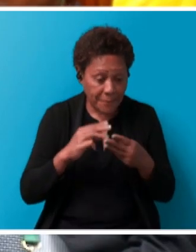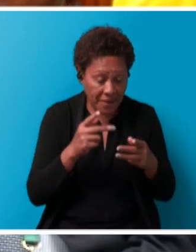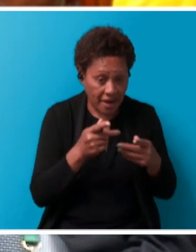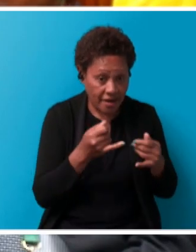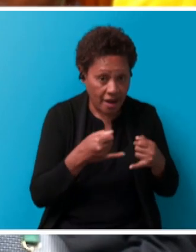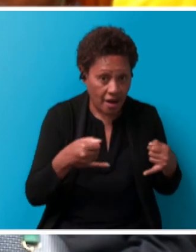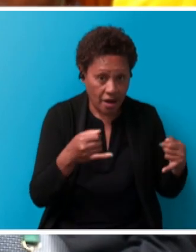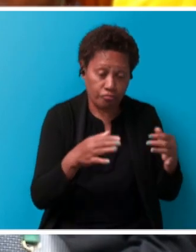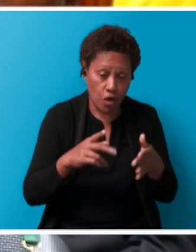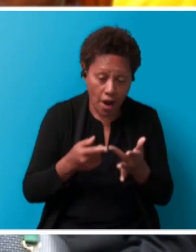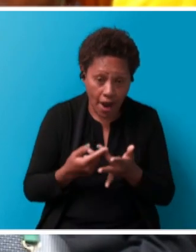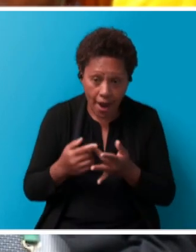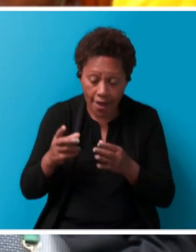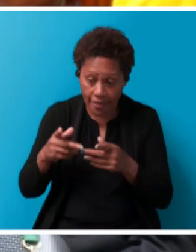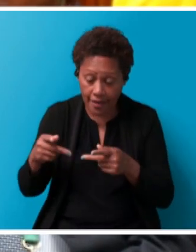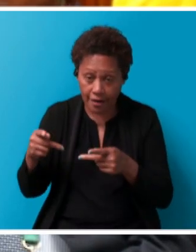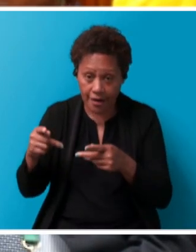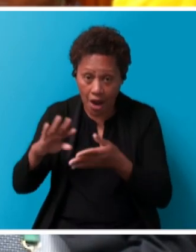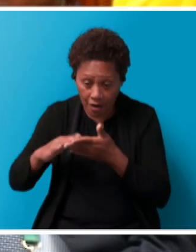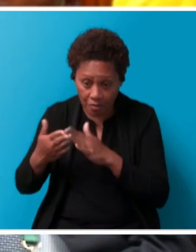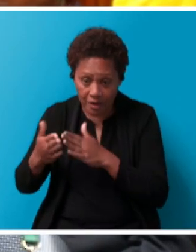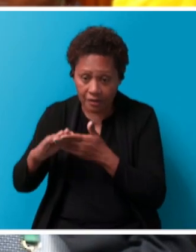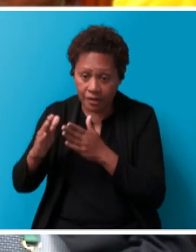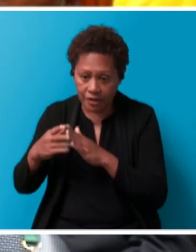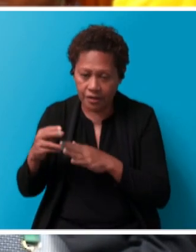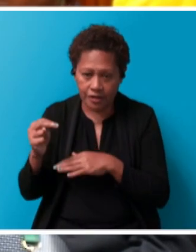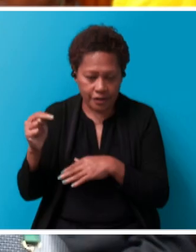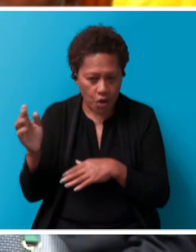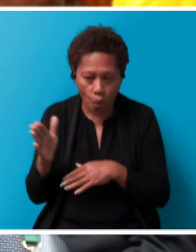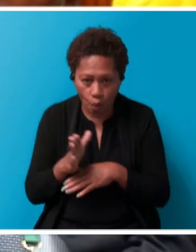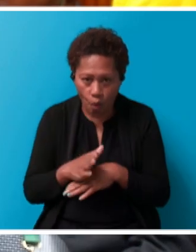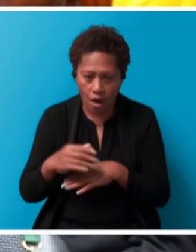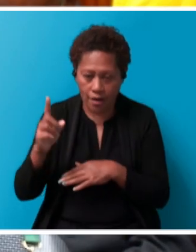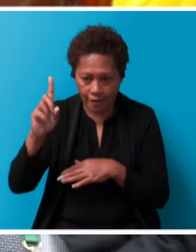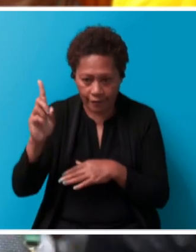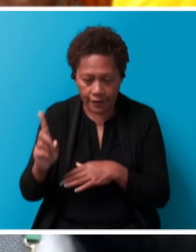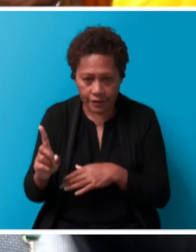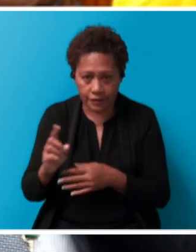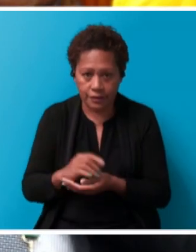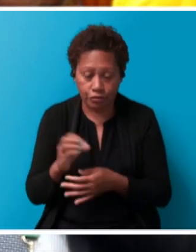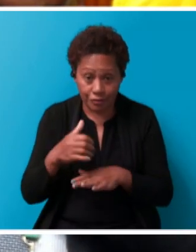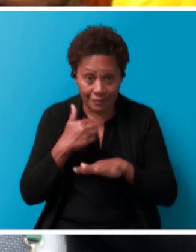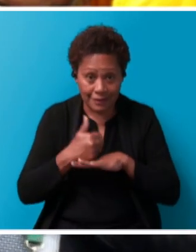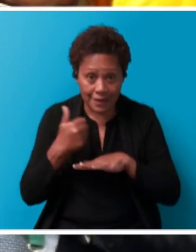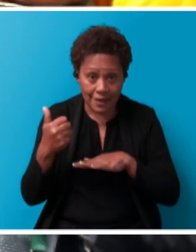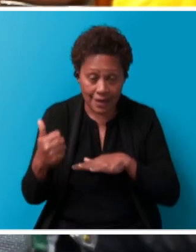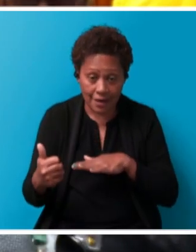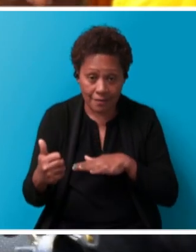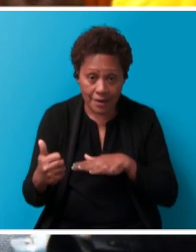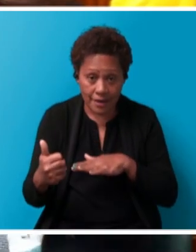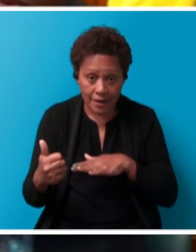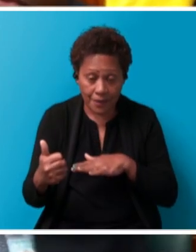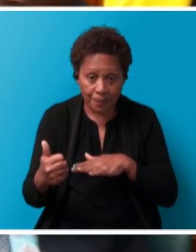safe, reliable, and affordable energy. The government is determined to keep Fiji on the path of energy security